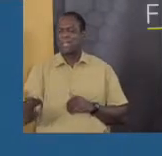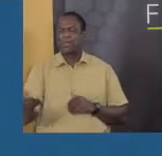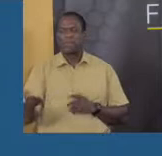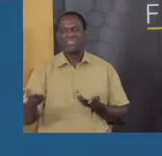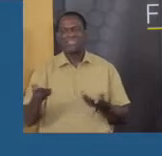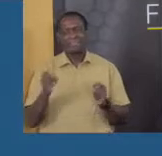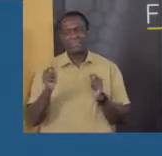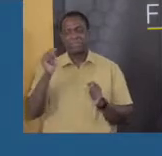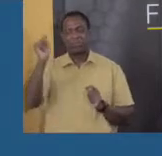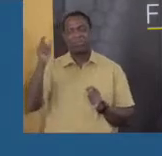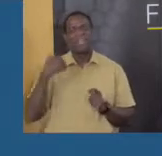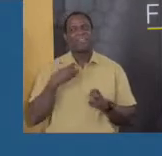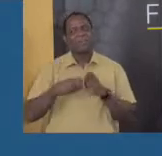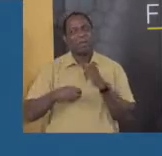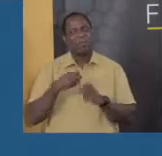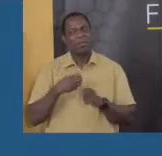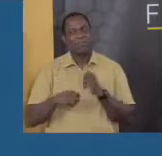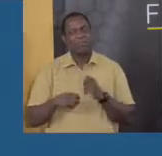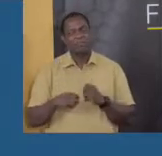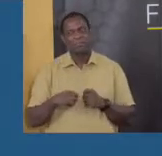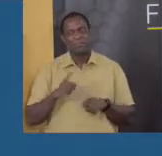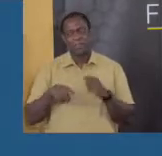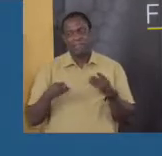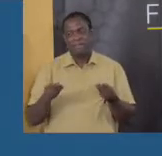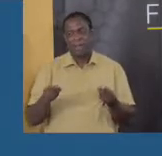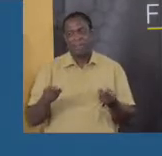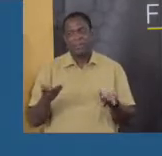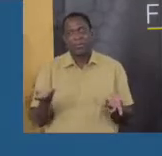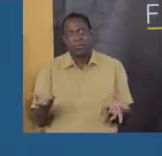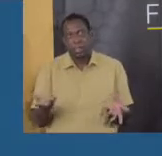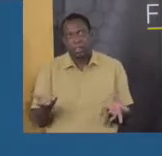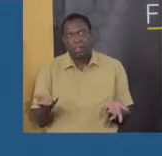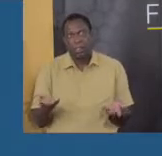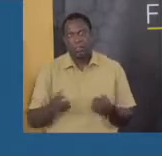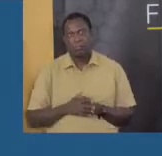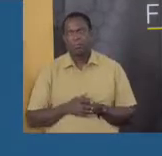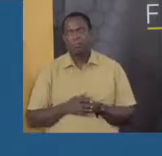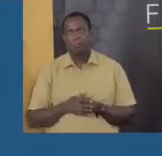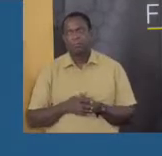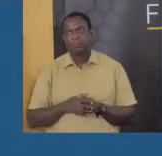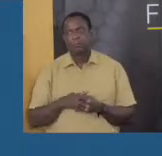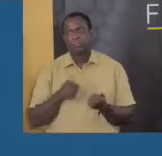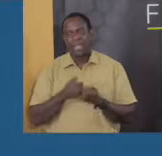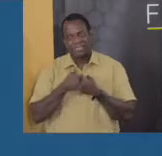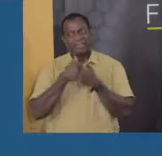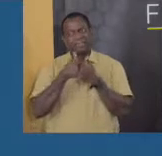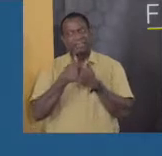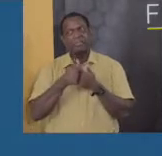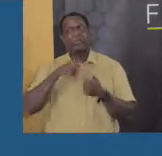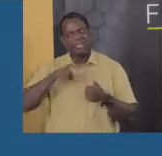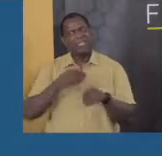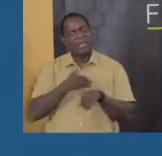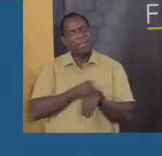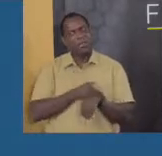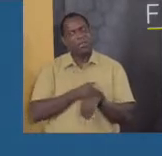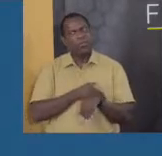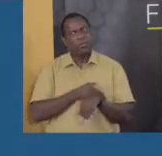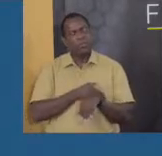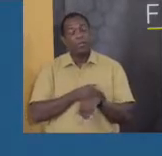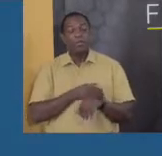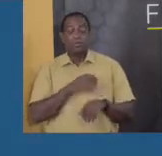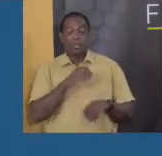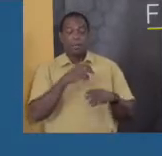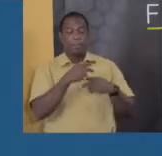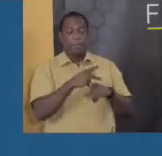with raw materials. And those are things that we have to work on in terms of the